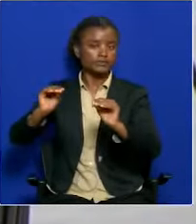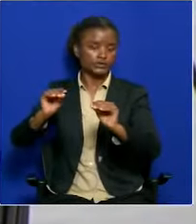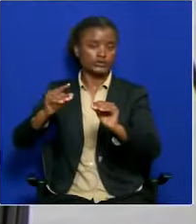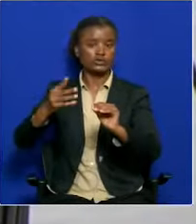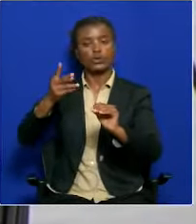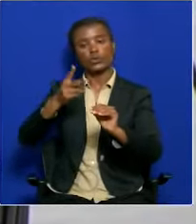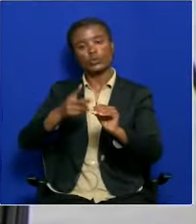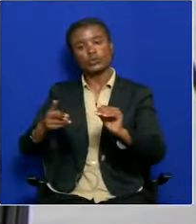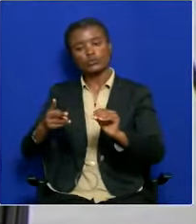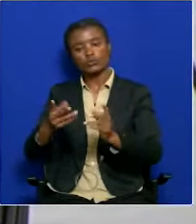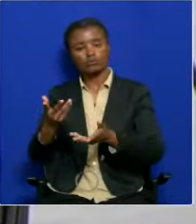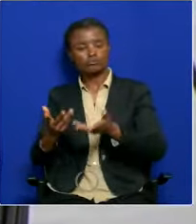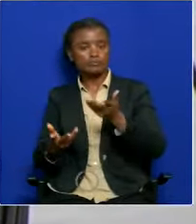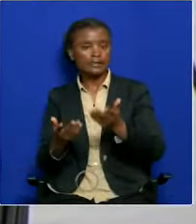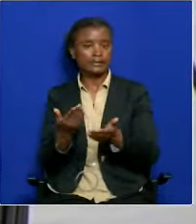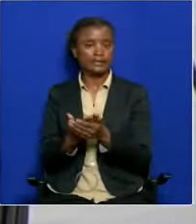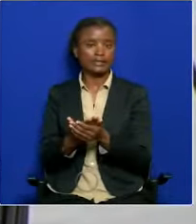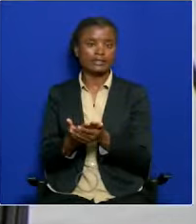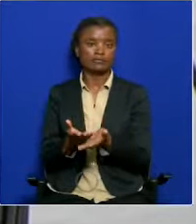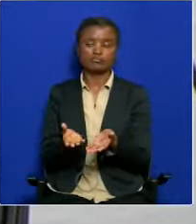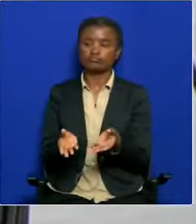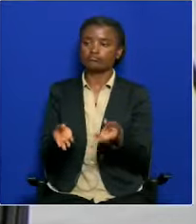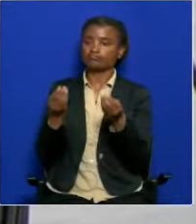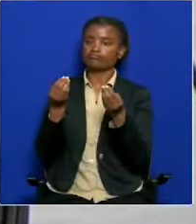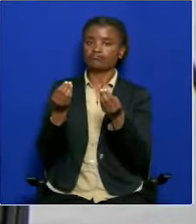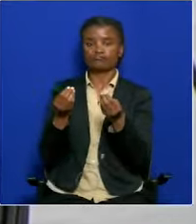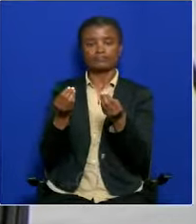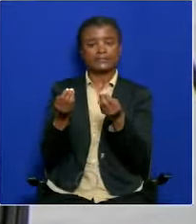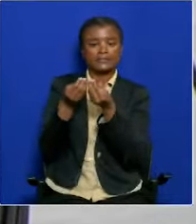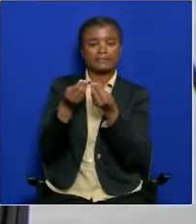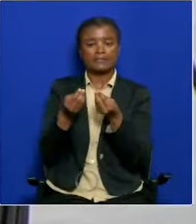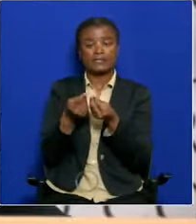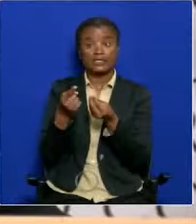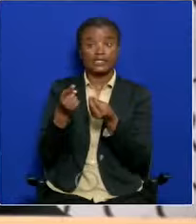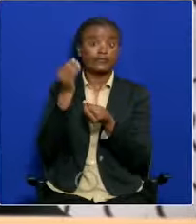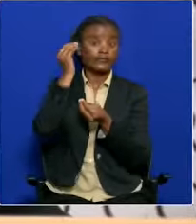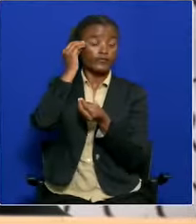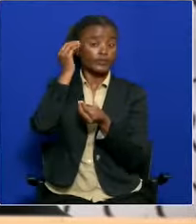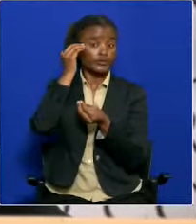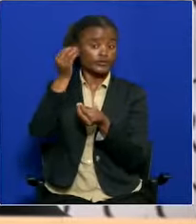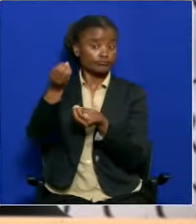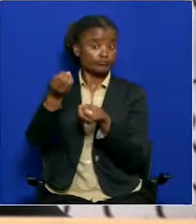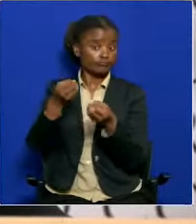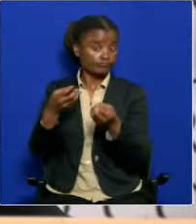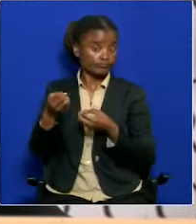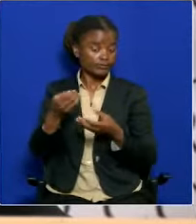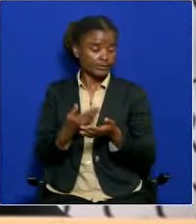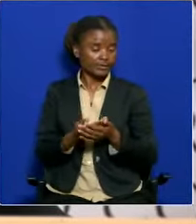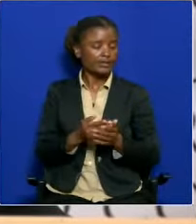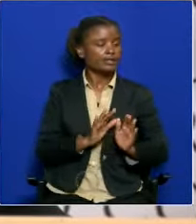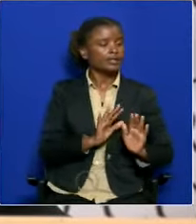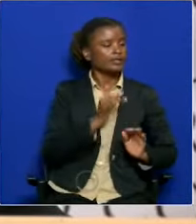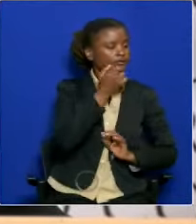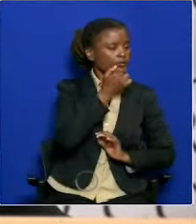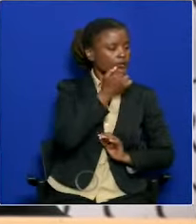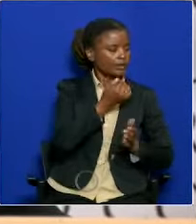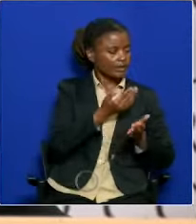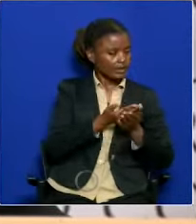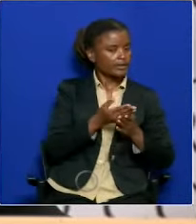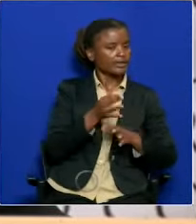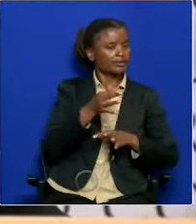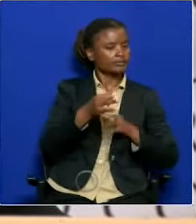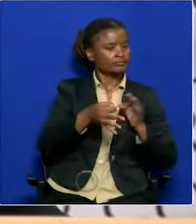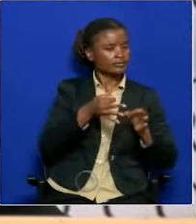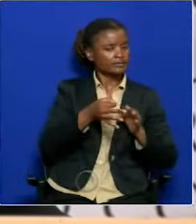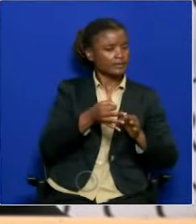advance information concerning me. Sorry, can you just read that properly into the record, General? It is important. It's an important